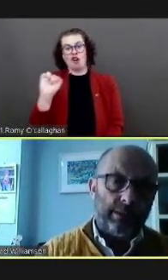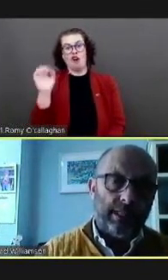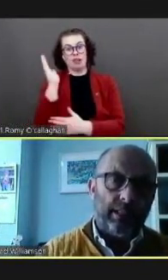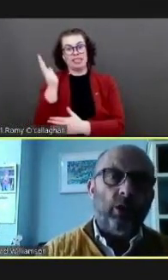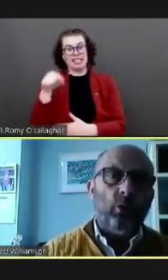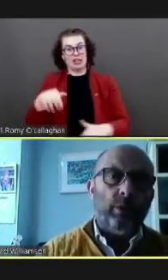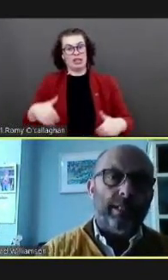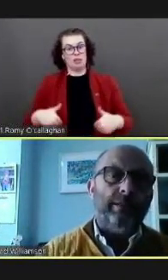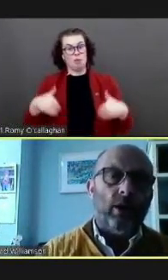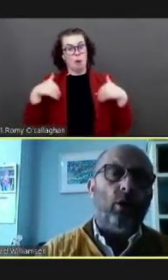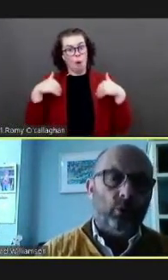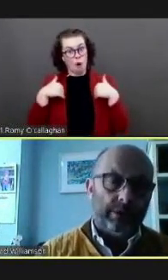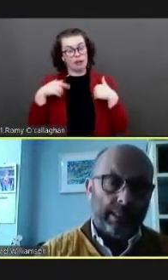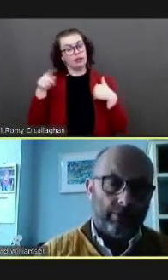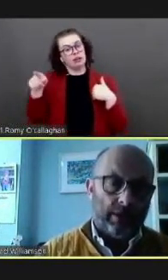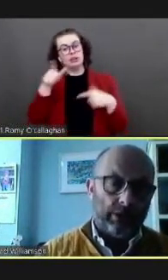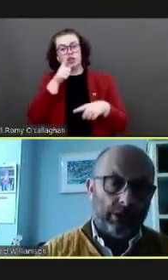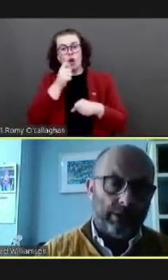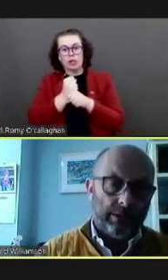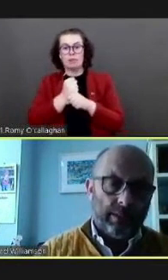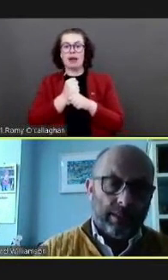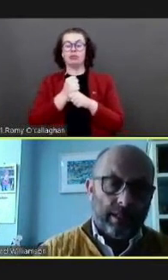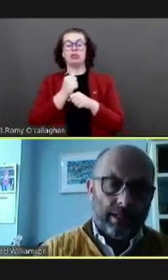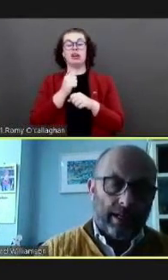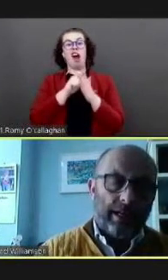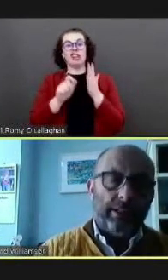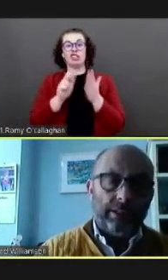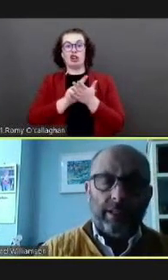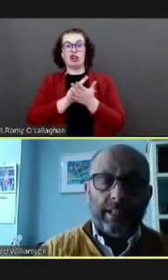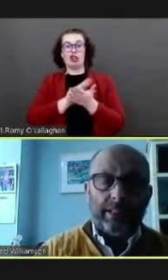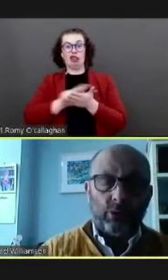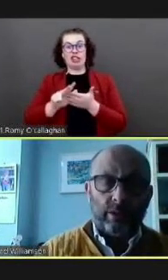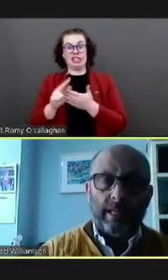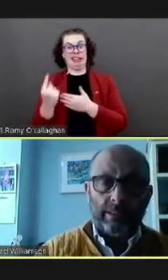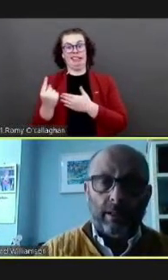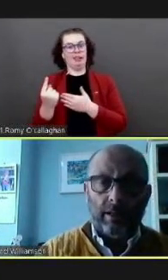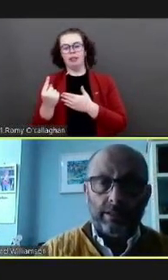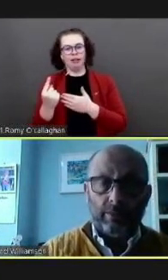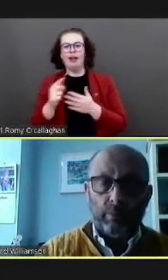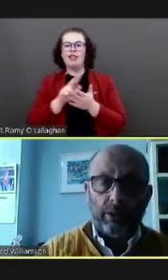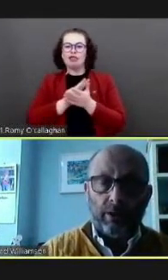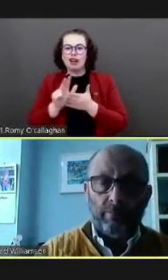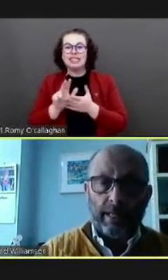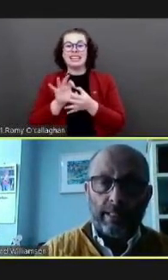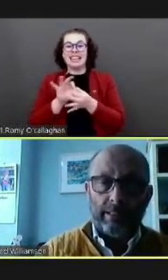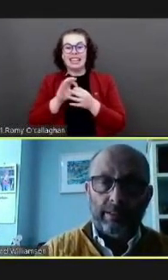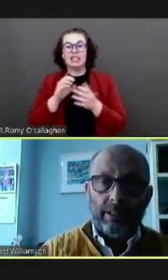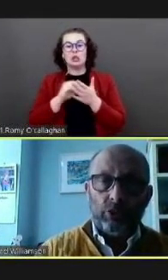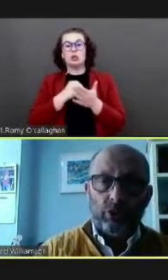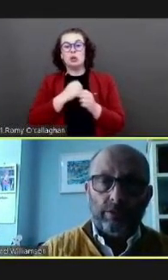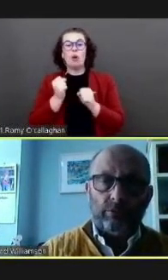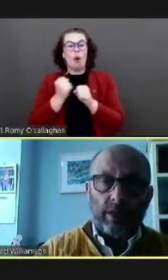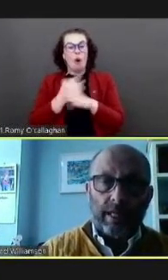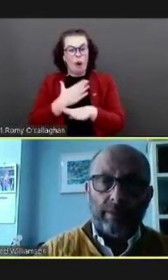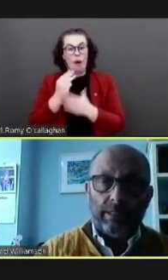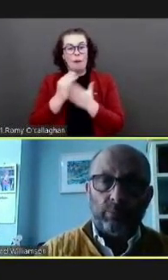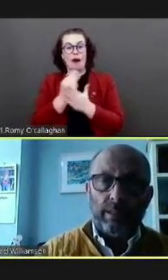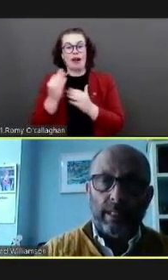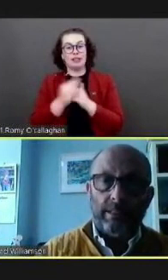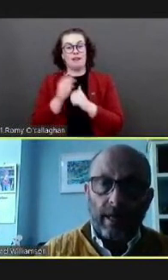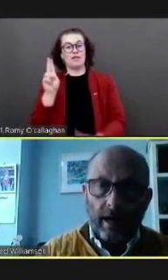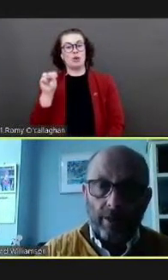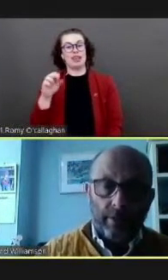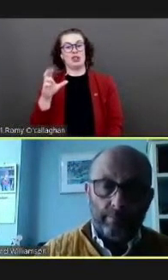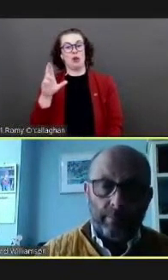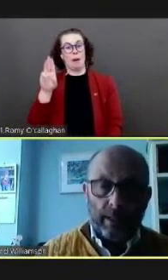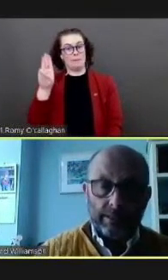Article 13 within the whole declaration. And I certainly took that to heart and will be going back and trying to frame this